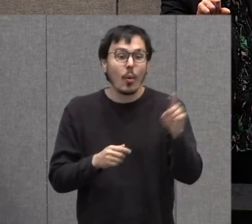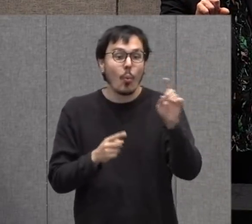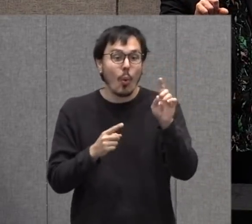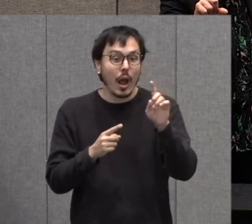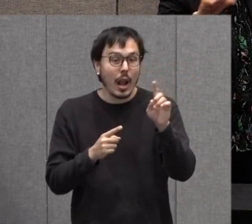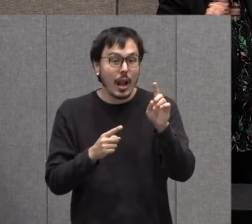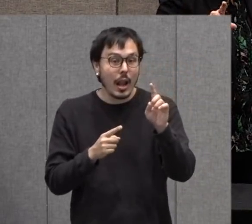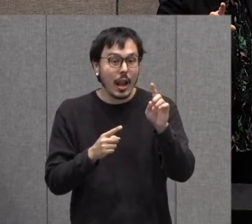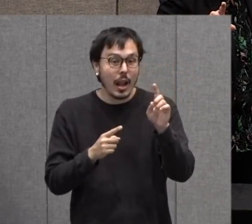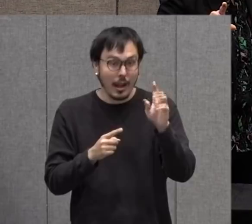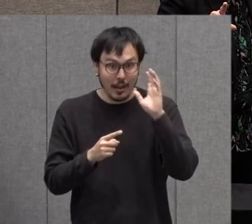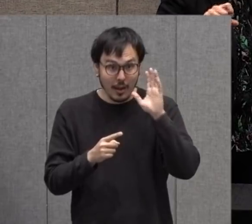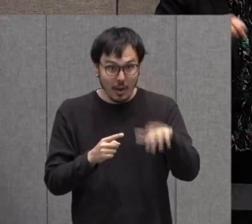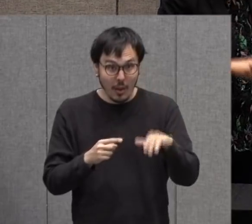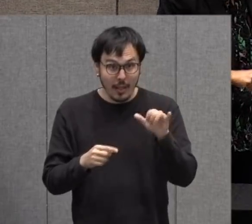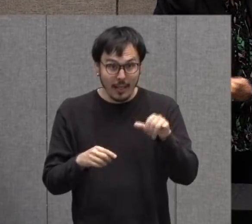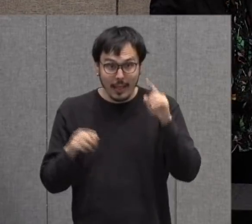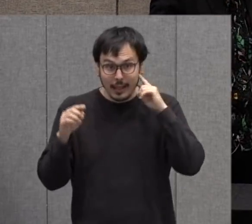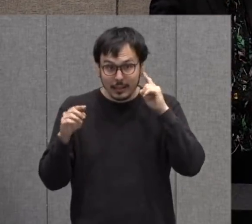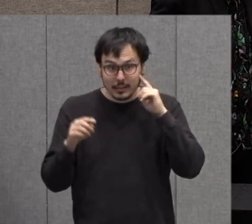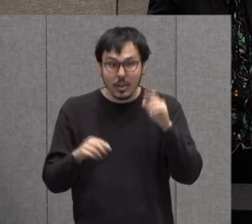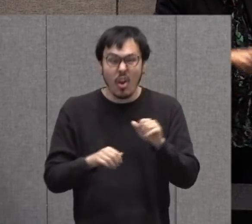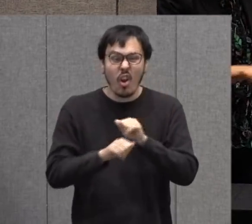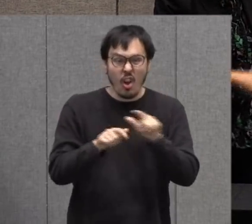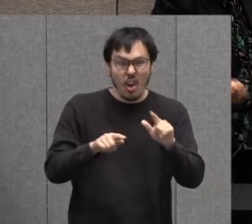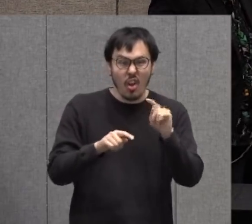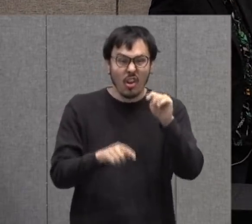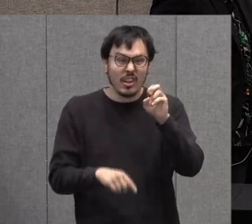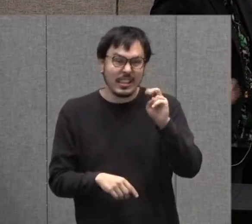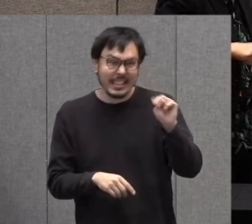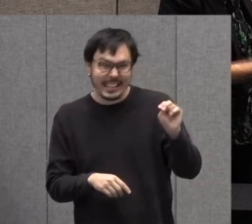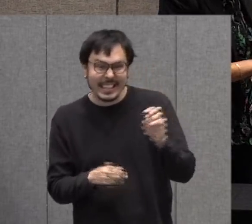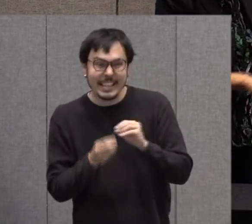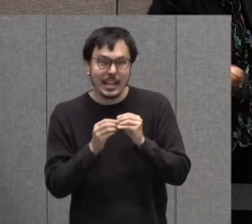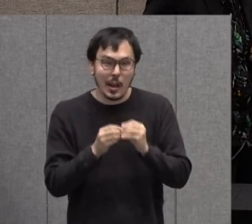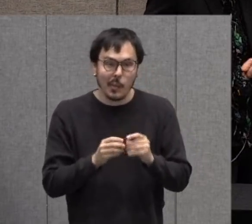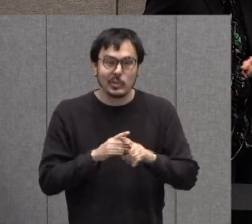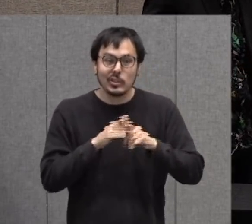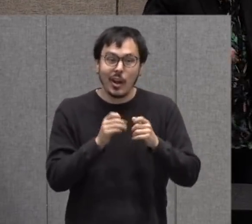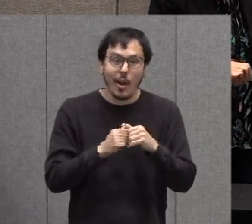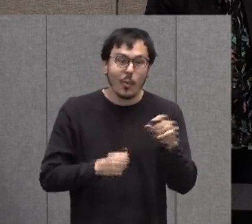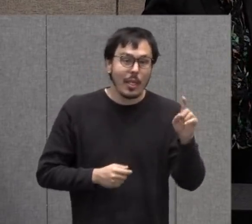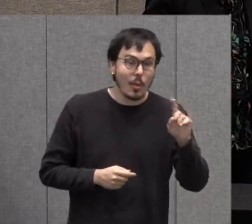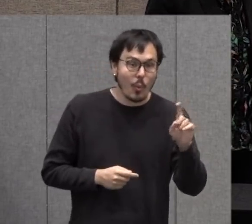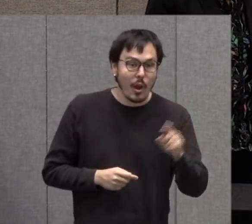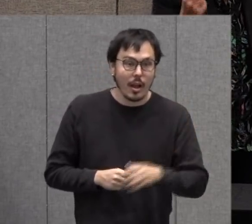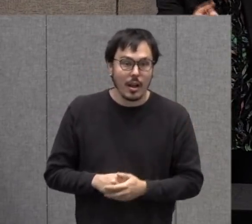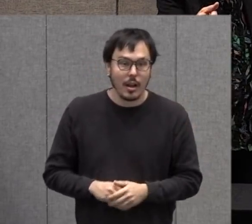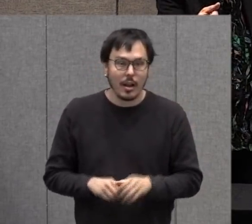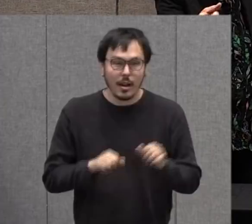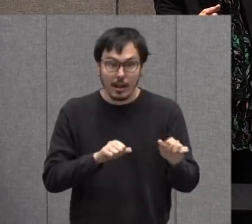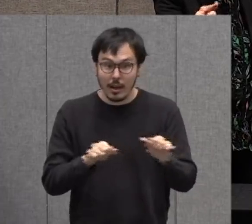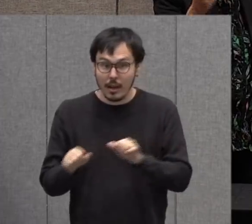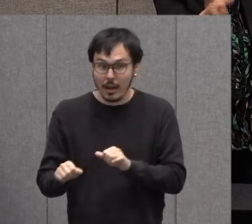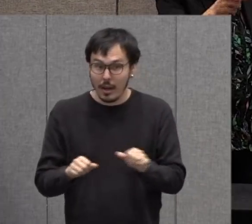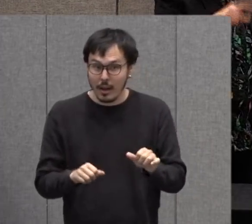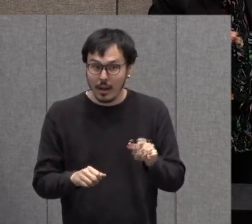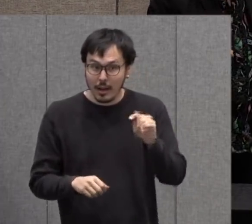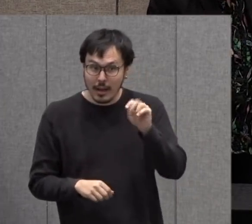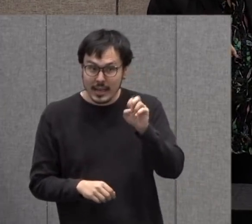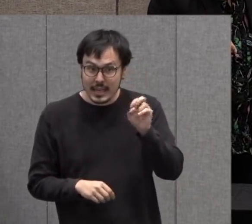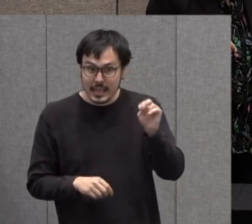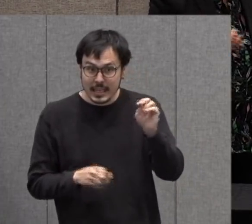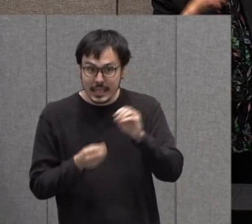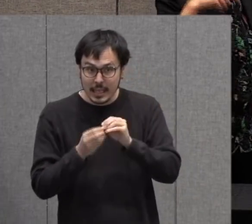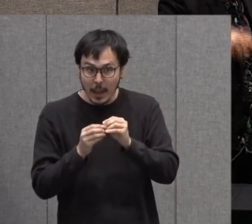1. Do you know that chant? All teen numbers start with a 1. All teen numbers start with a what? A